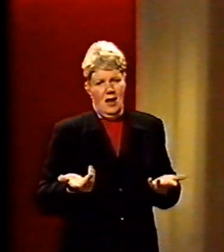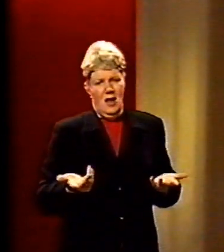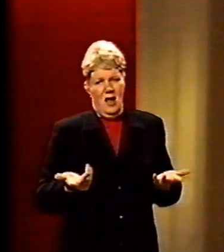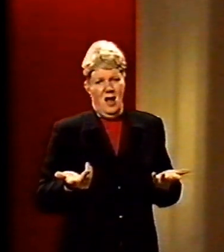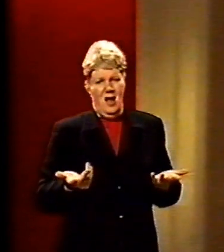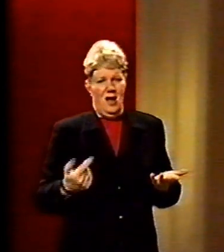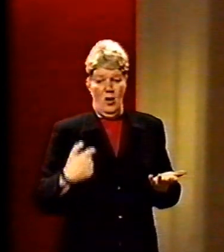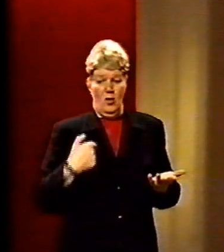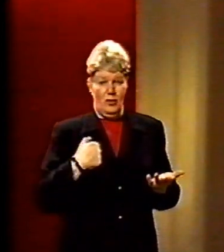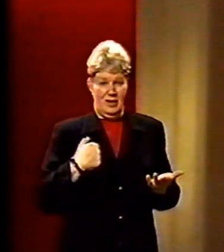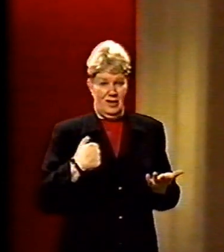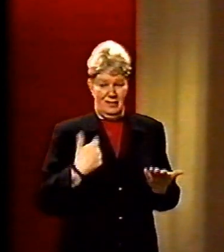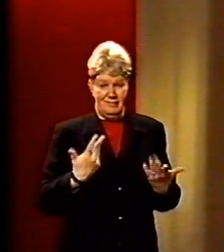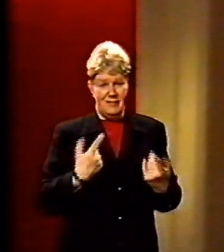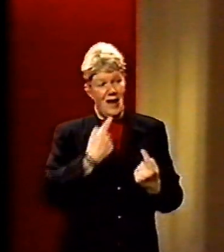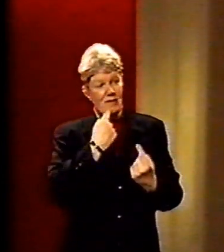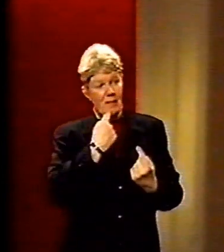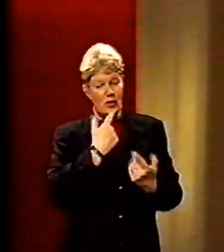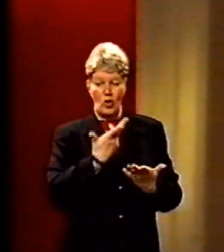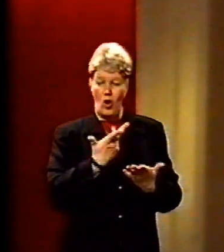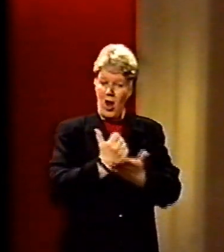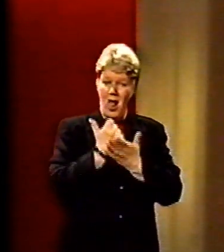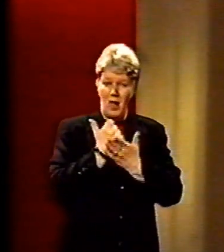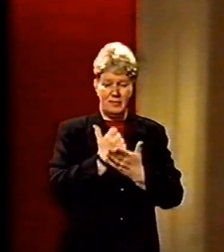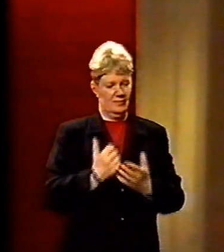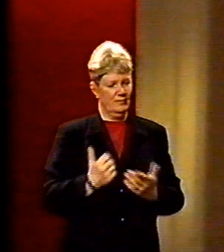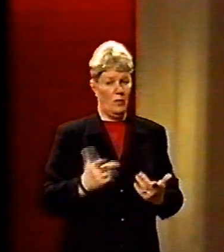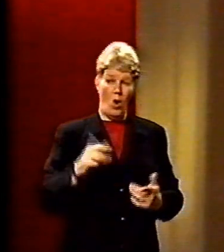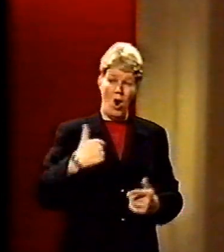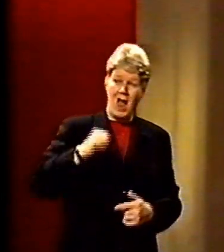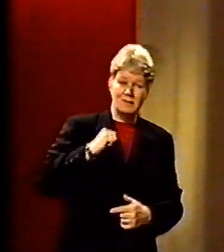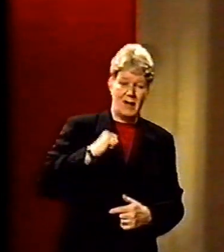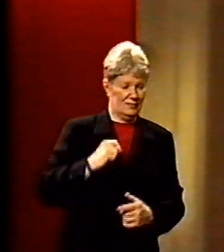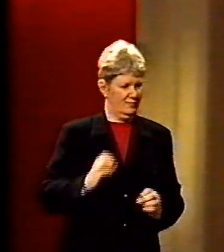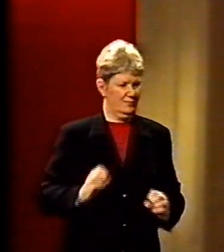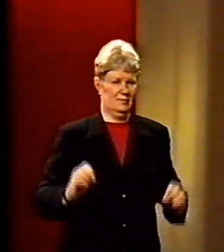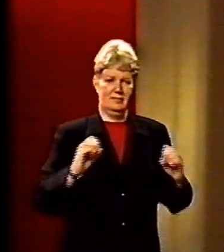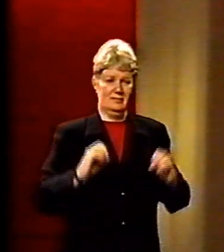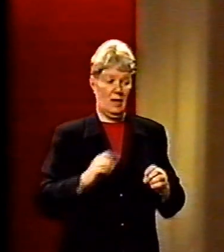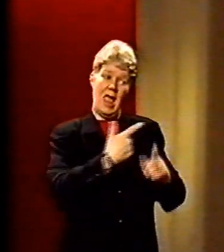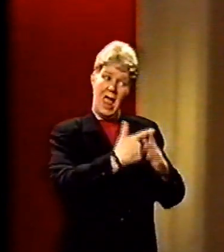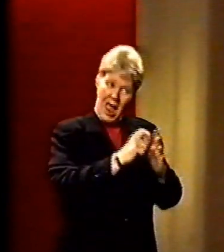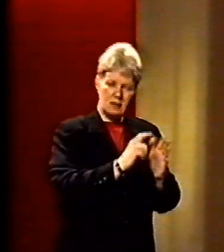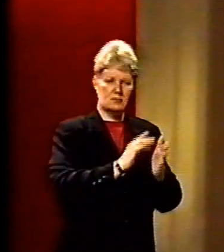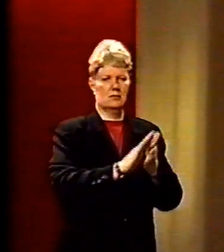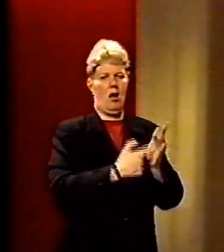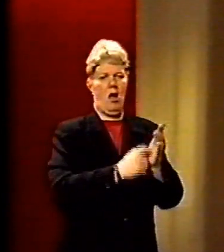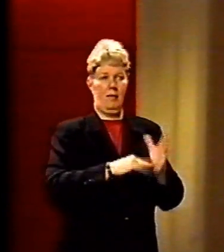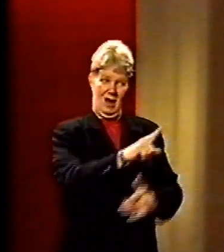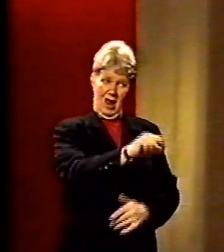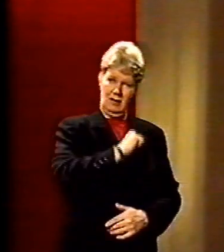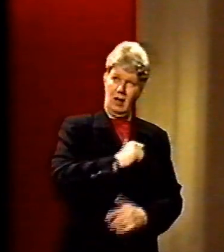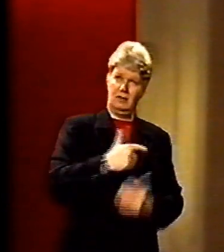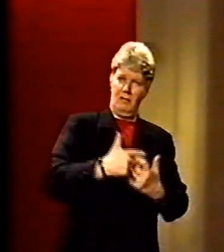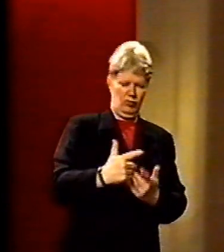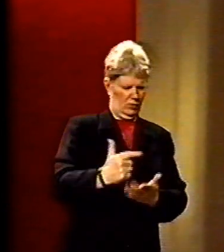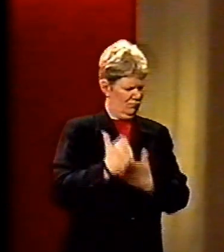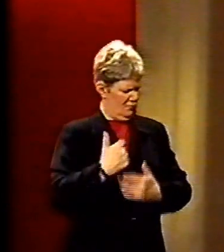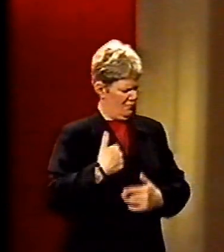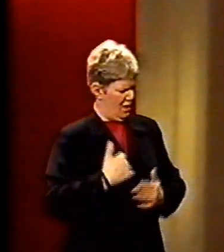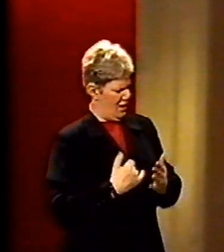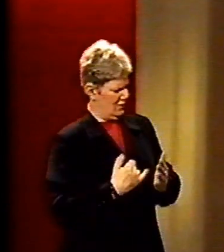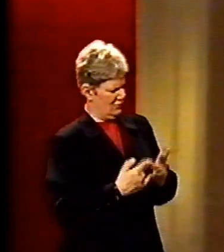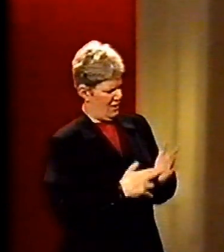We just did not get the kind of help we expected, or Ed Horman expected to get, from the American officials.